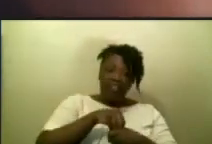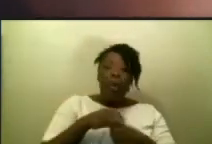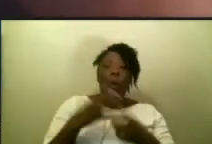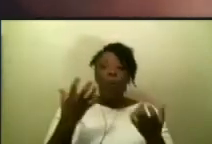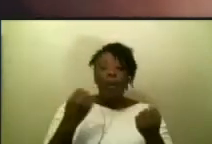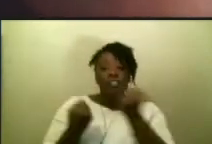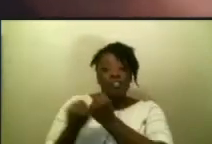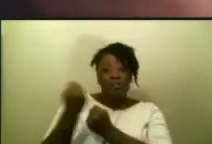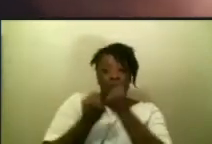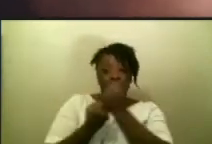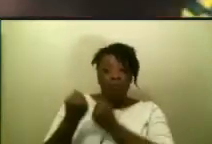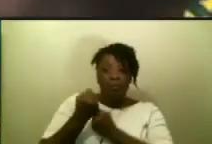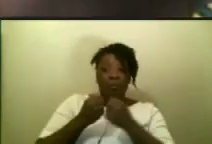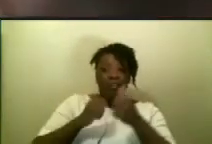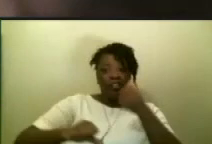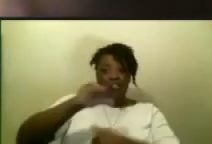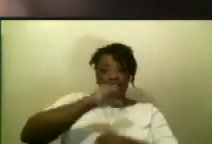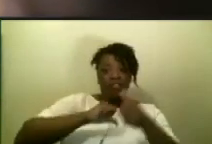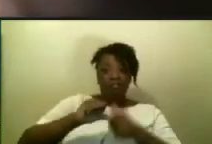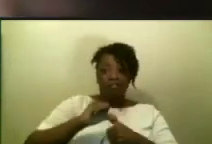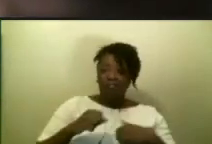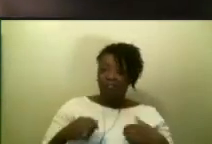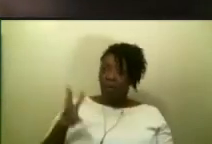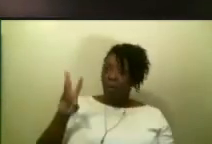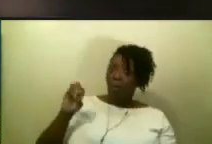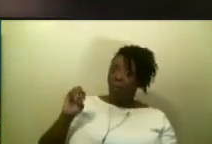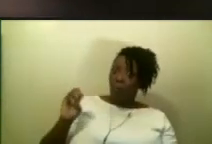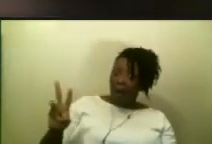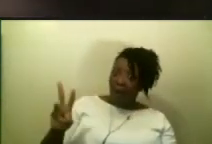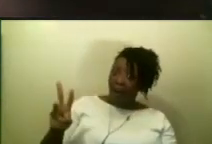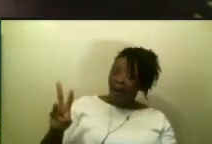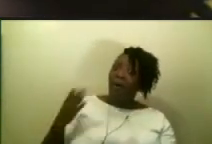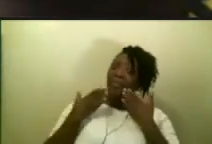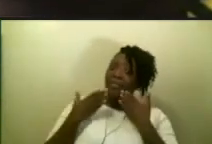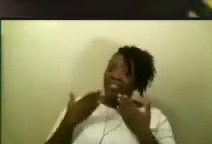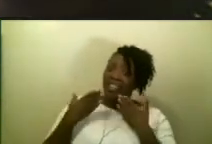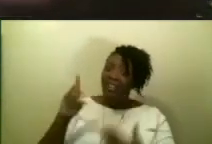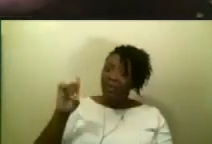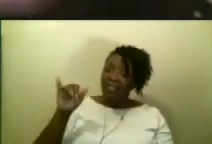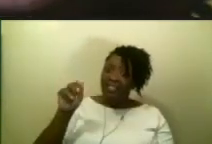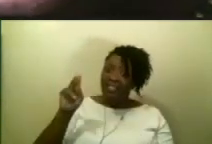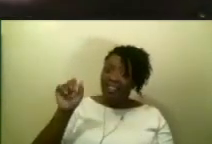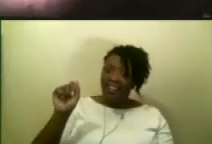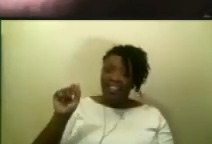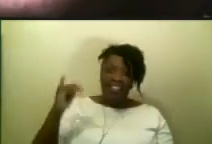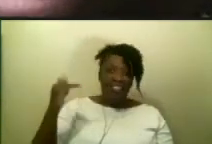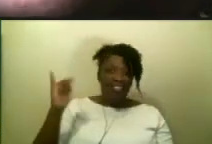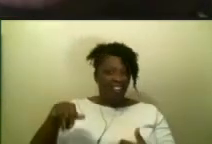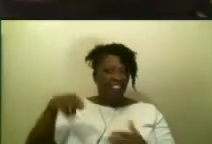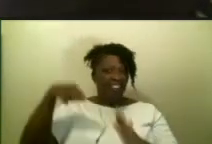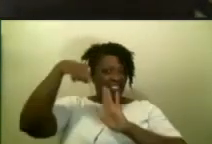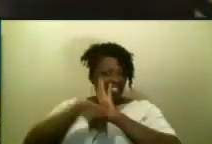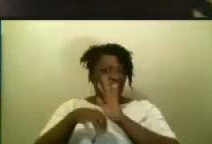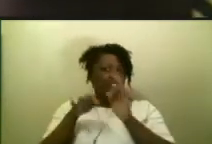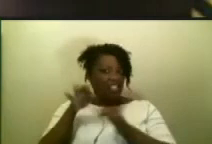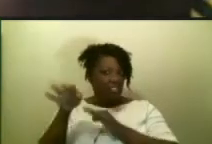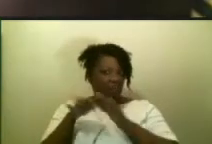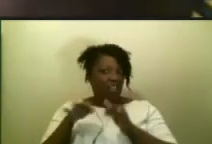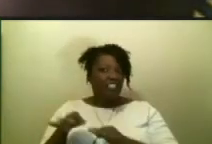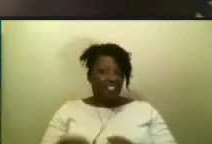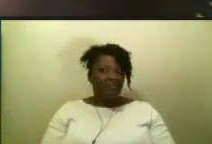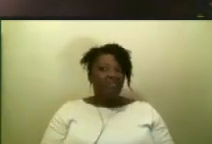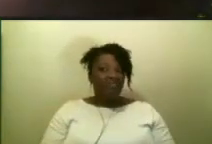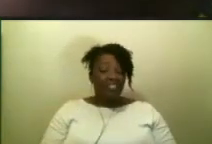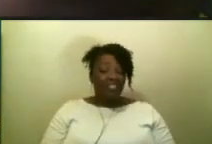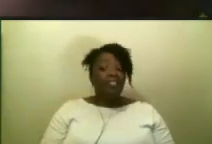together. Wow. Thank you, Diana, for this in-depth conversation and explanation. And as